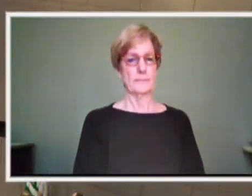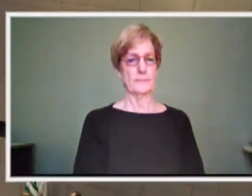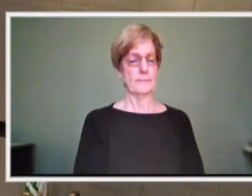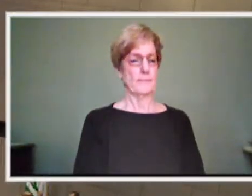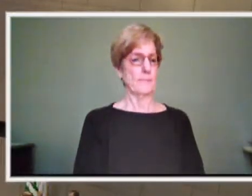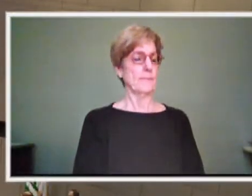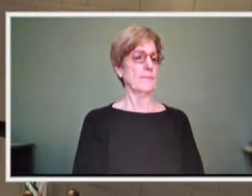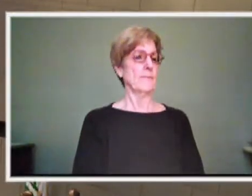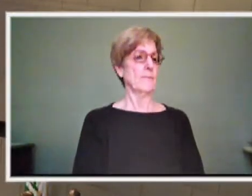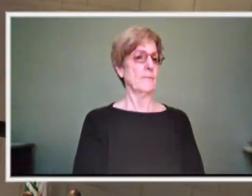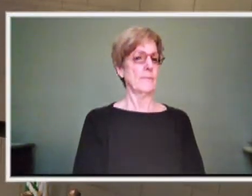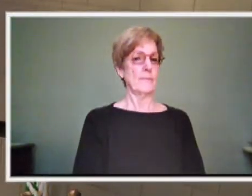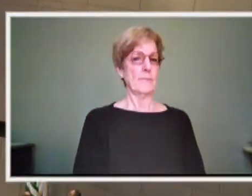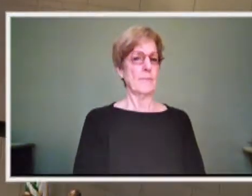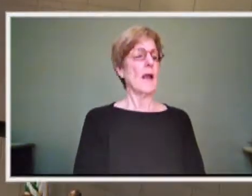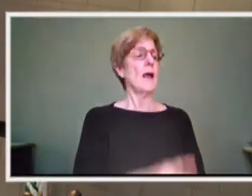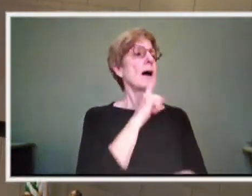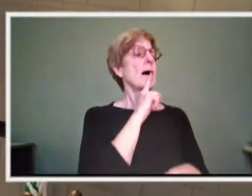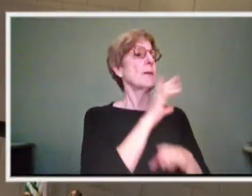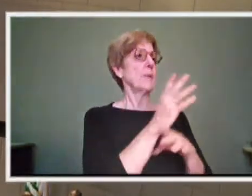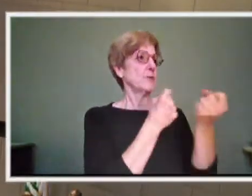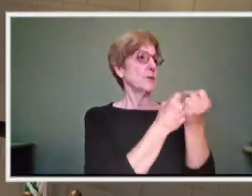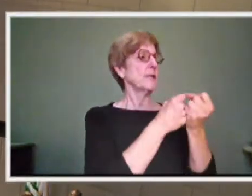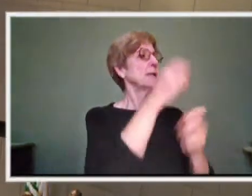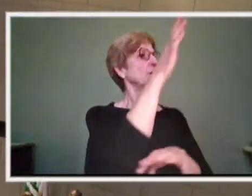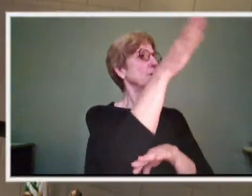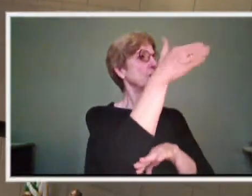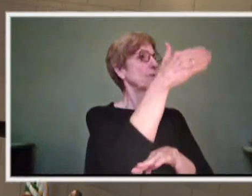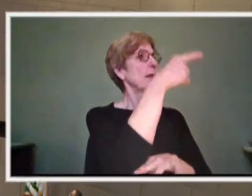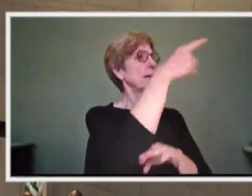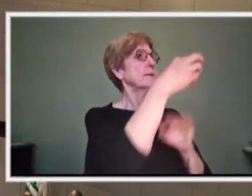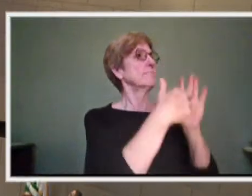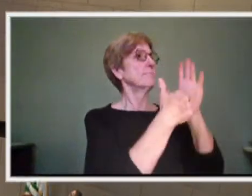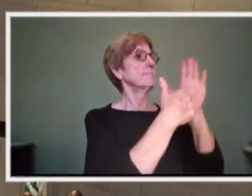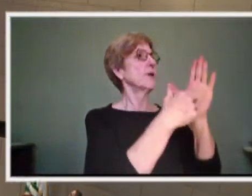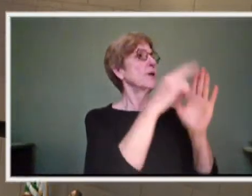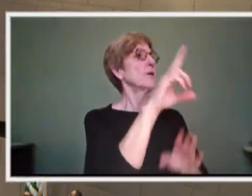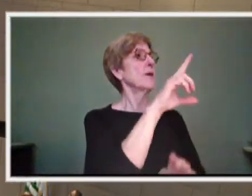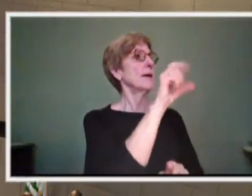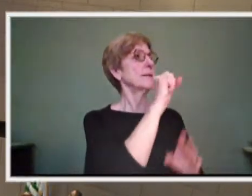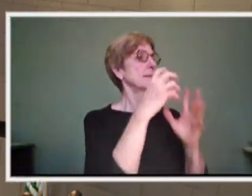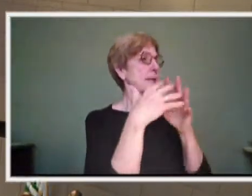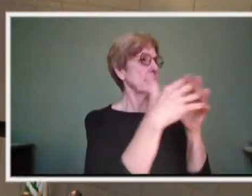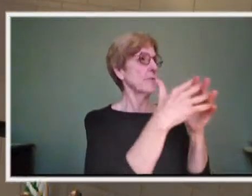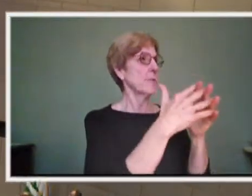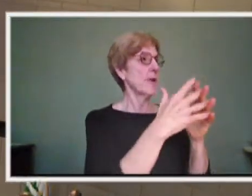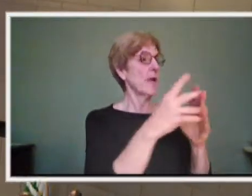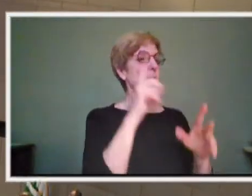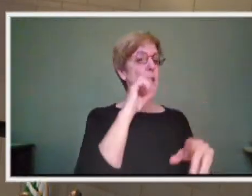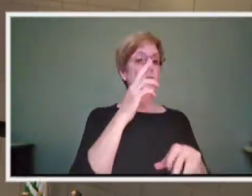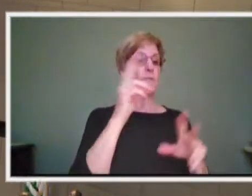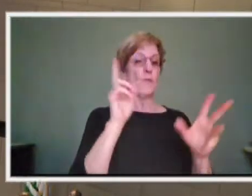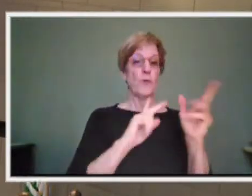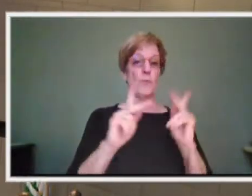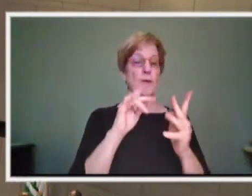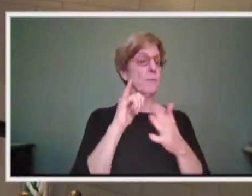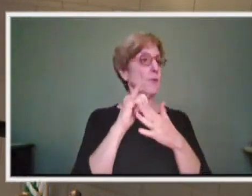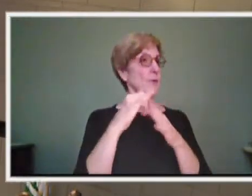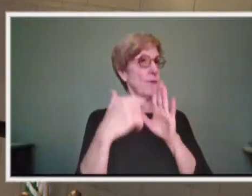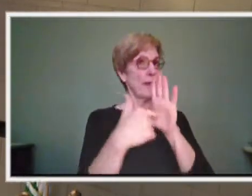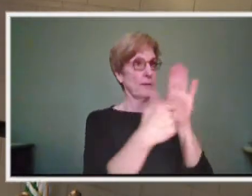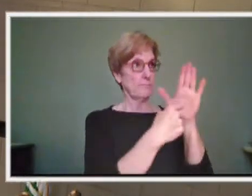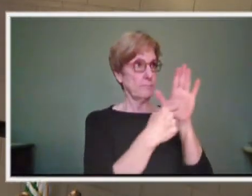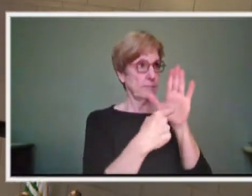I pledge allegiance To the flag of the United States of America and to the republic for which it stands,